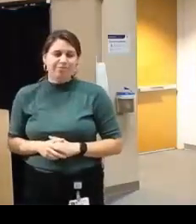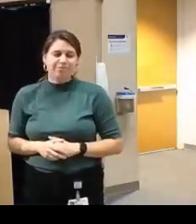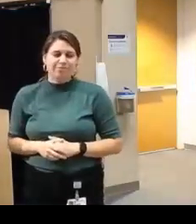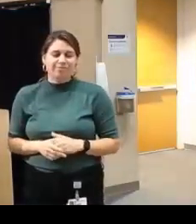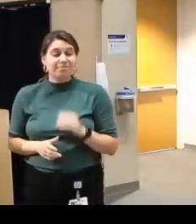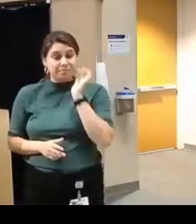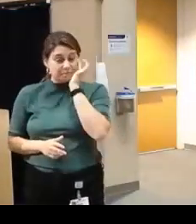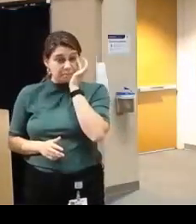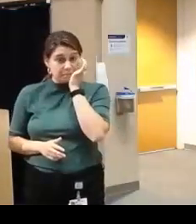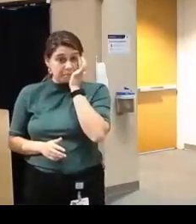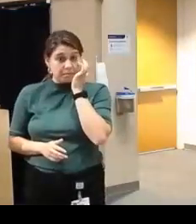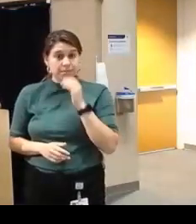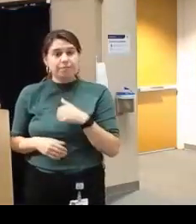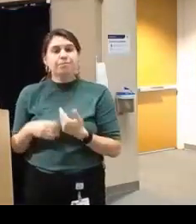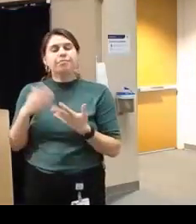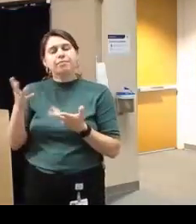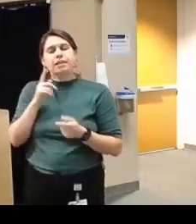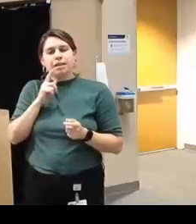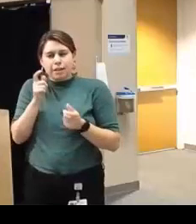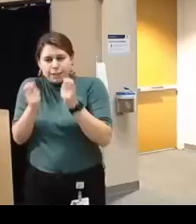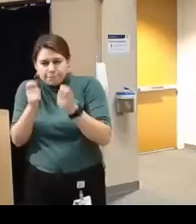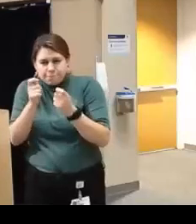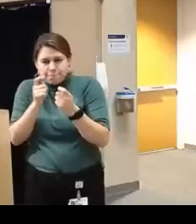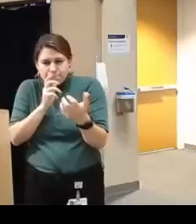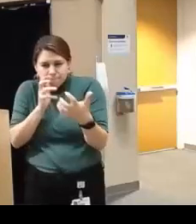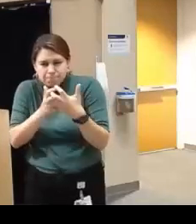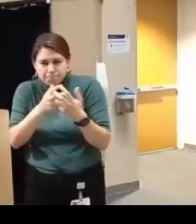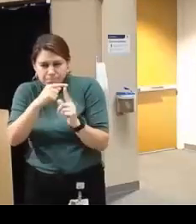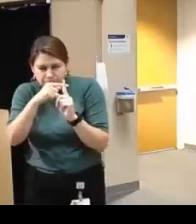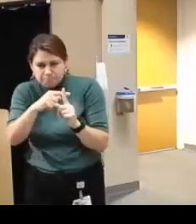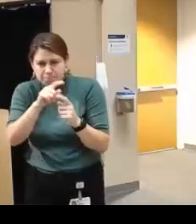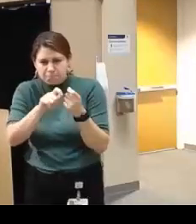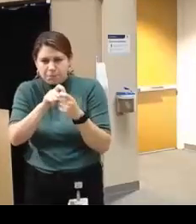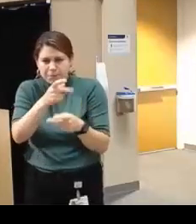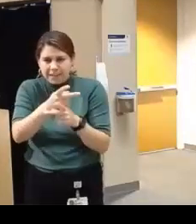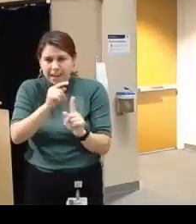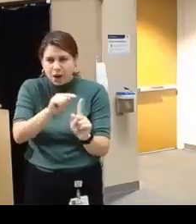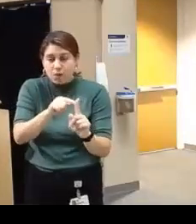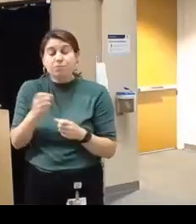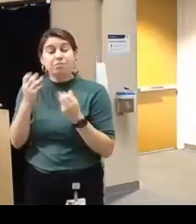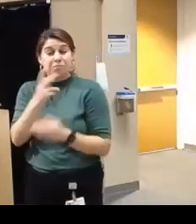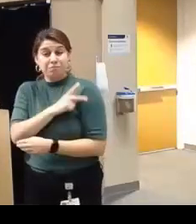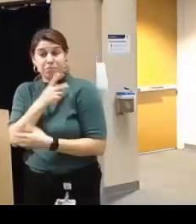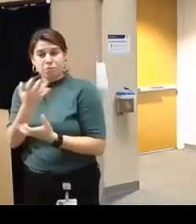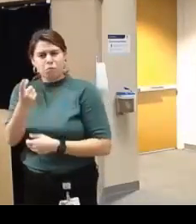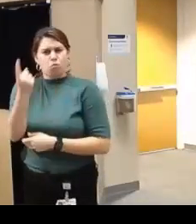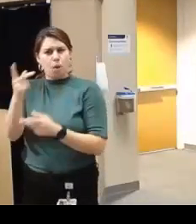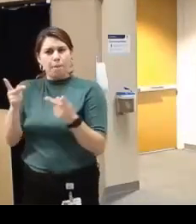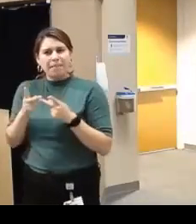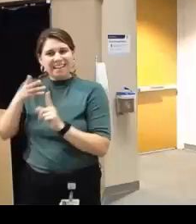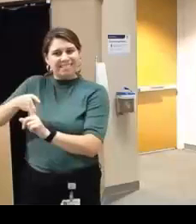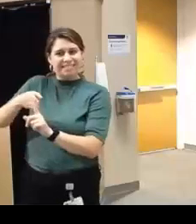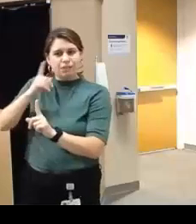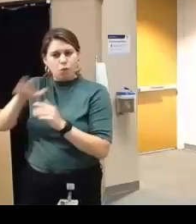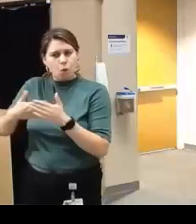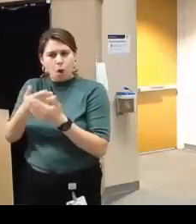And then I was thinking about this piece of tailored and targeted care again. Patients really want this one-stop shopping. They're coming to MIPS.